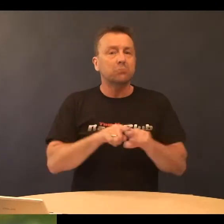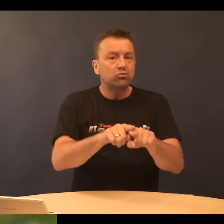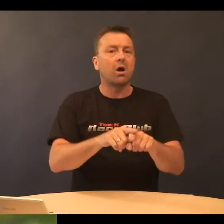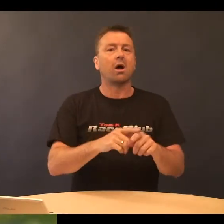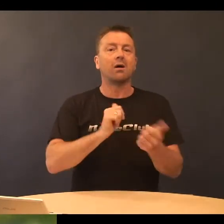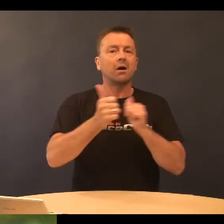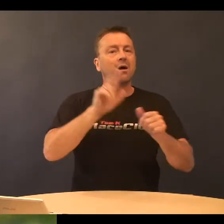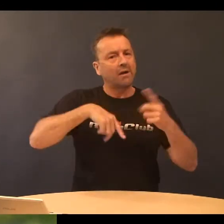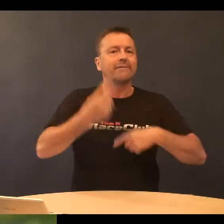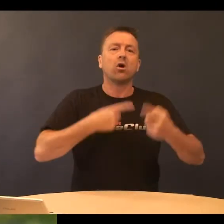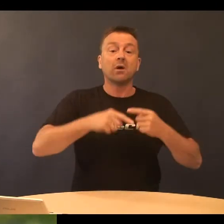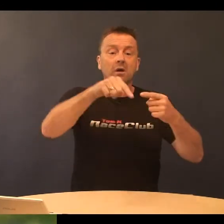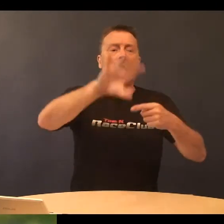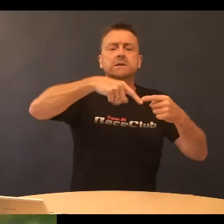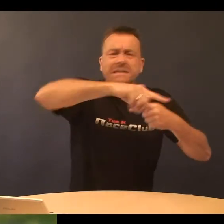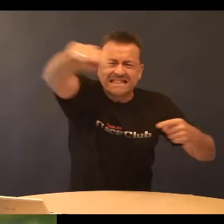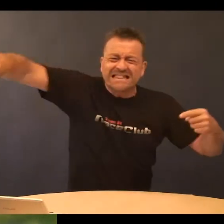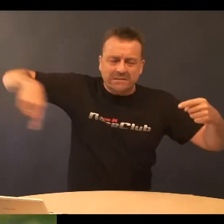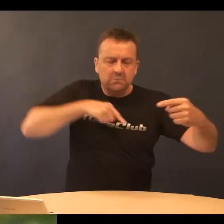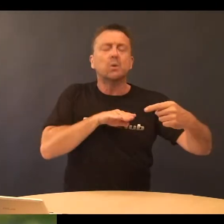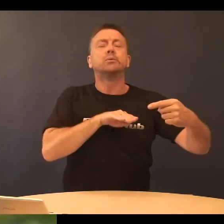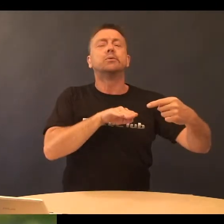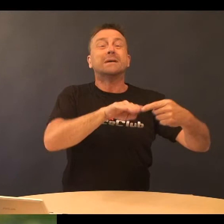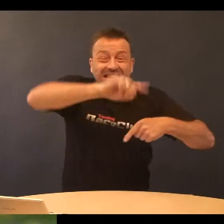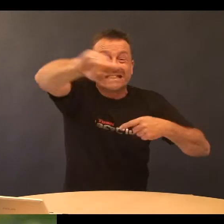and the race goes on the rest of the circuit.